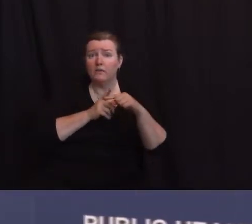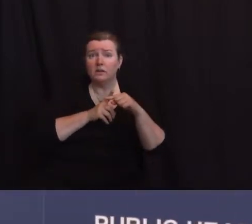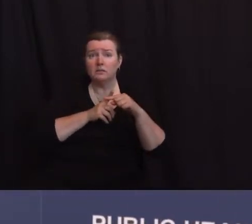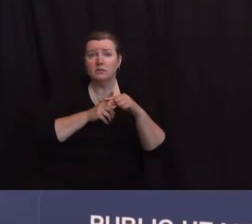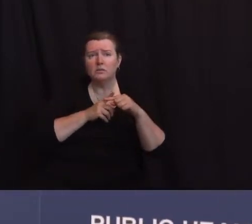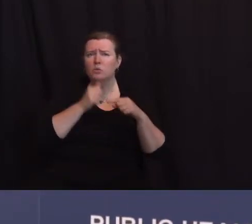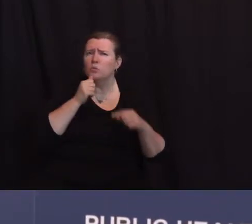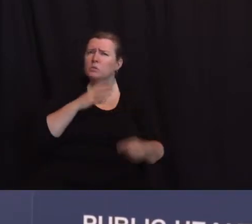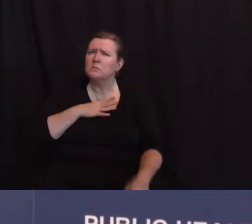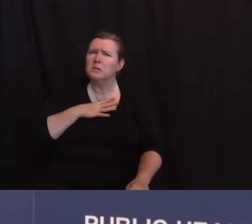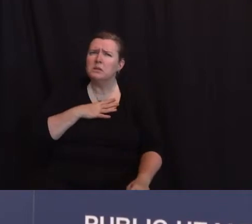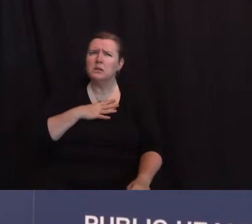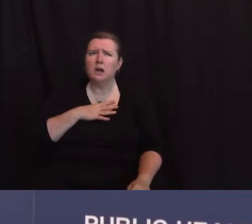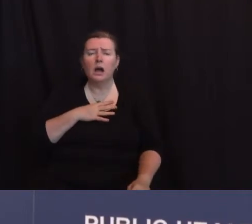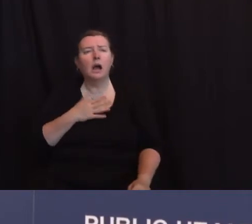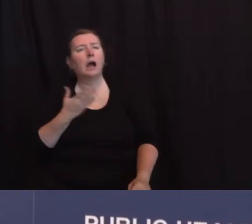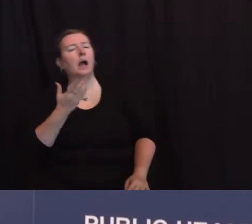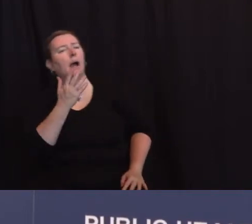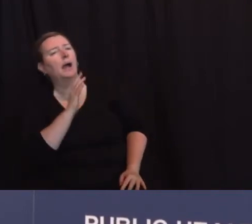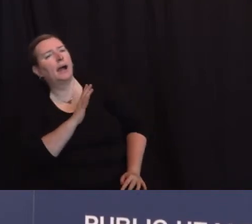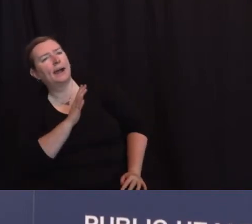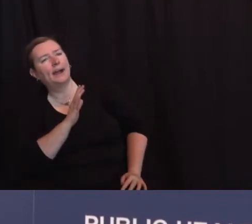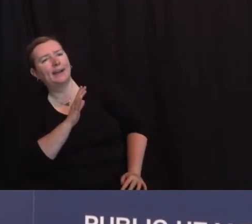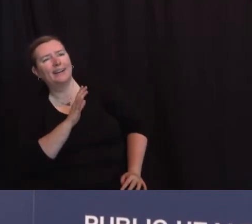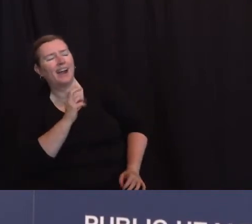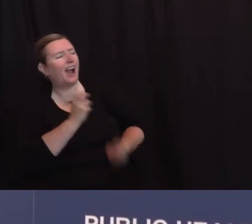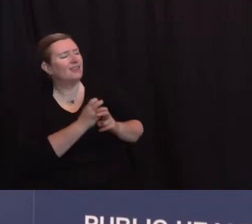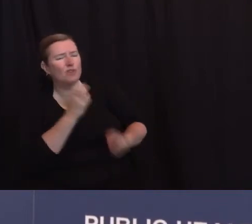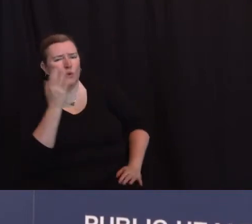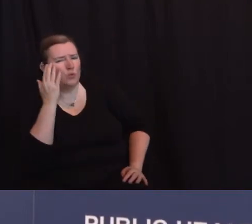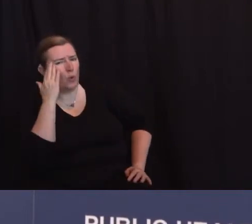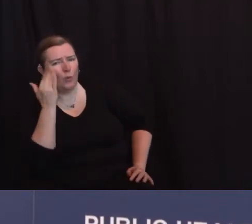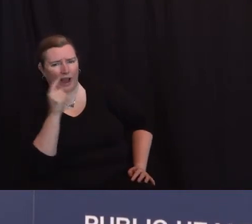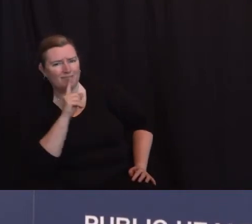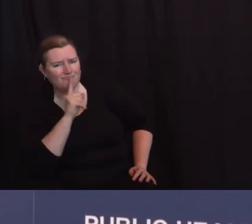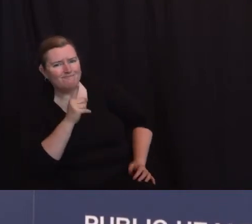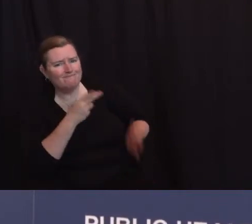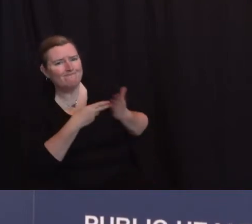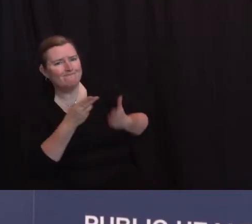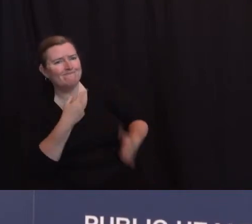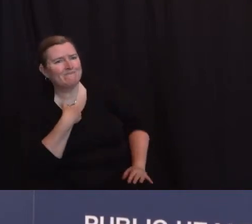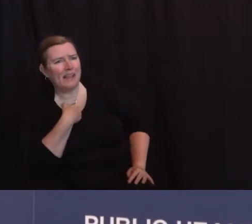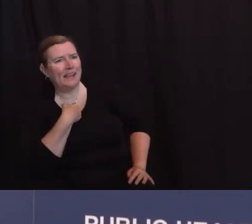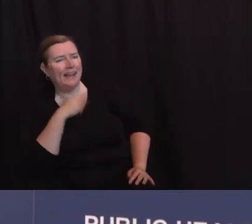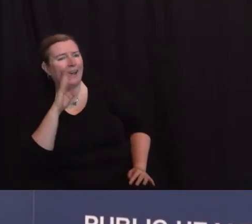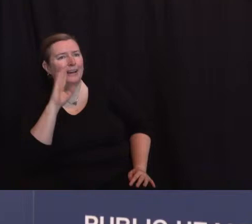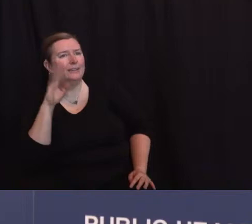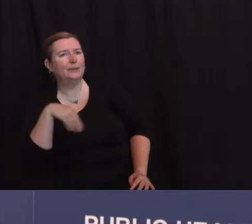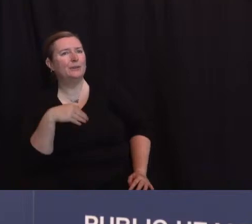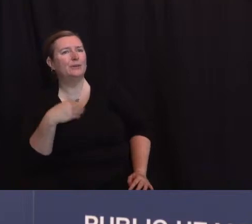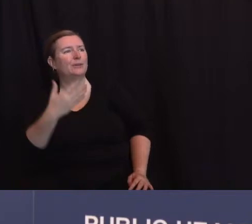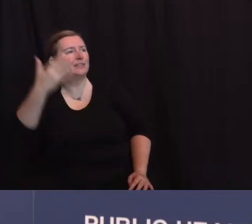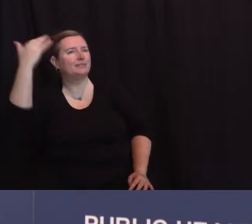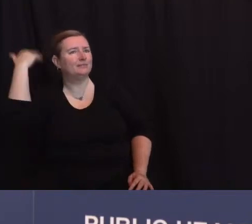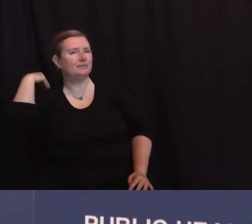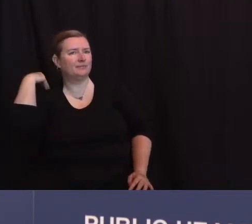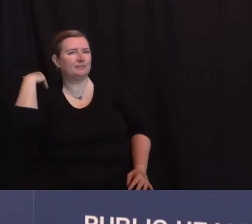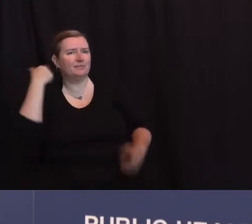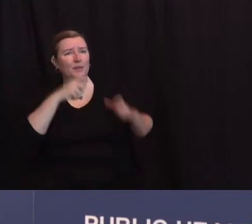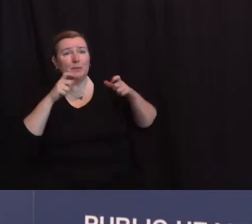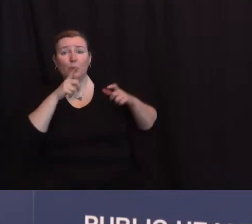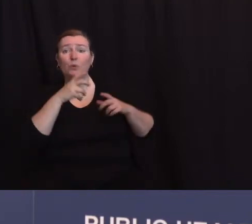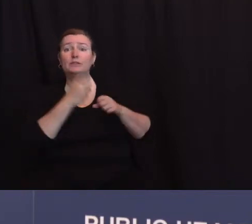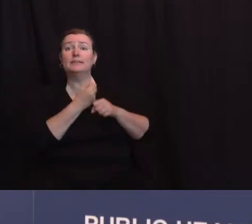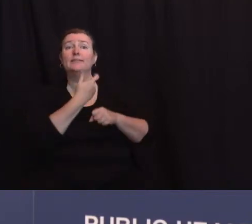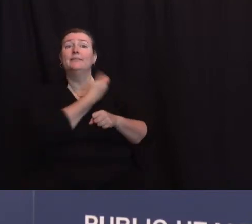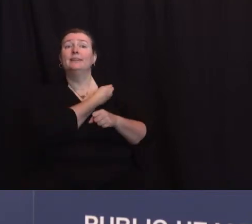It is hard to know. We do know that particularly earlier in the process, the people who are vaccinated were more in long-term